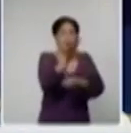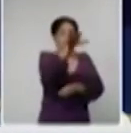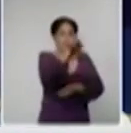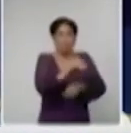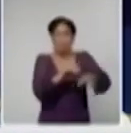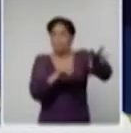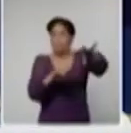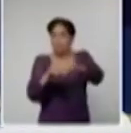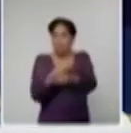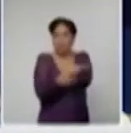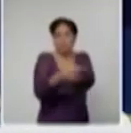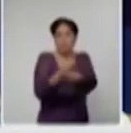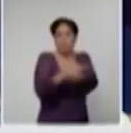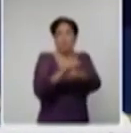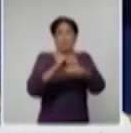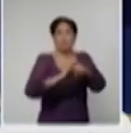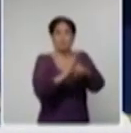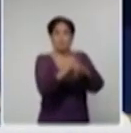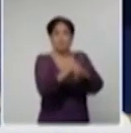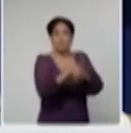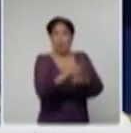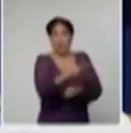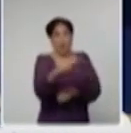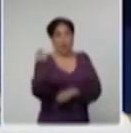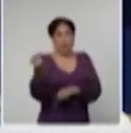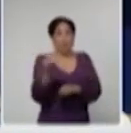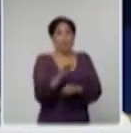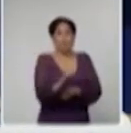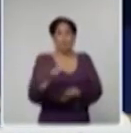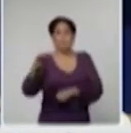certain treatments. And many of these medications